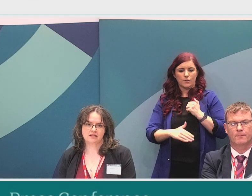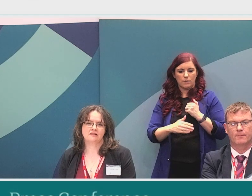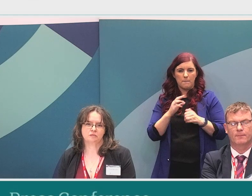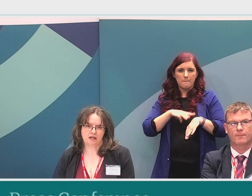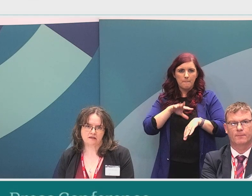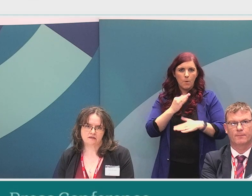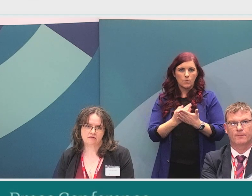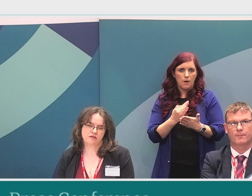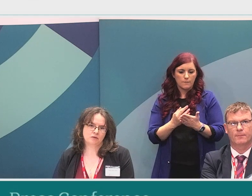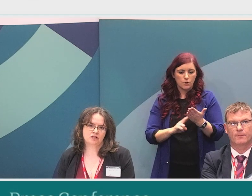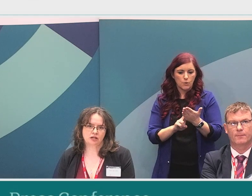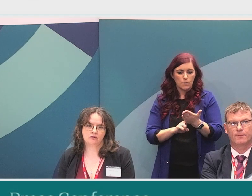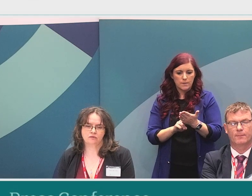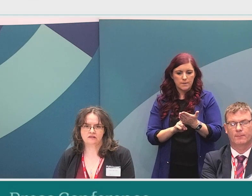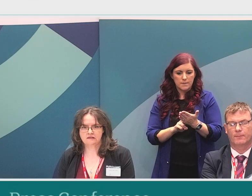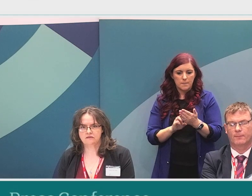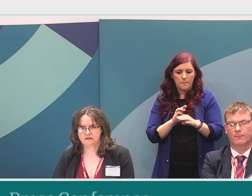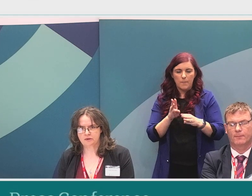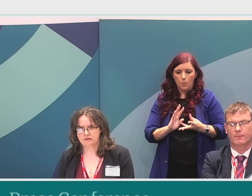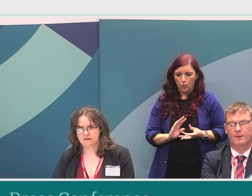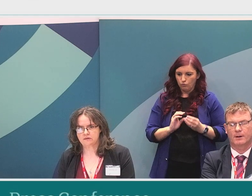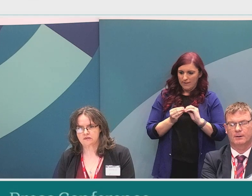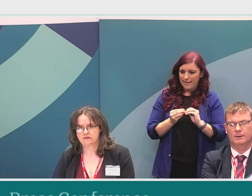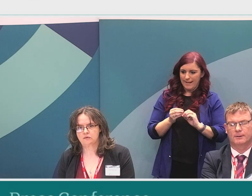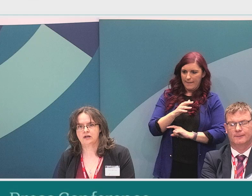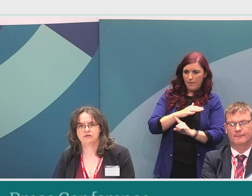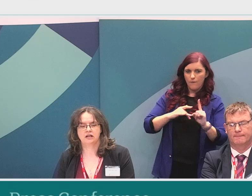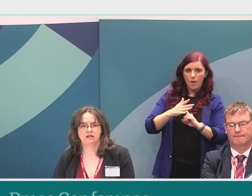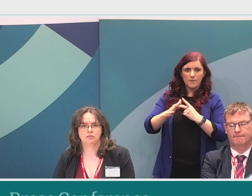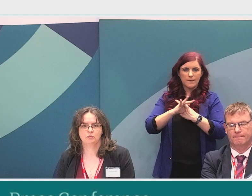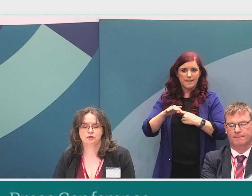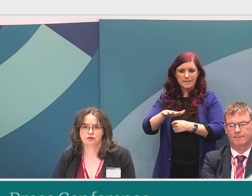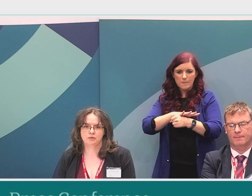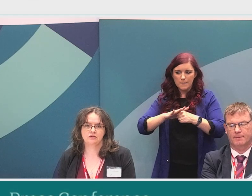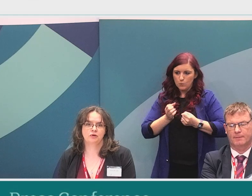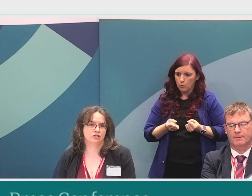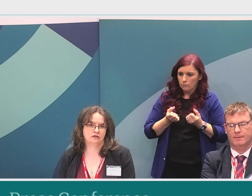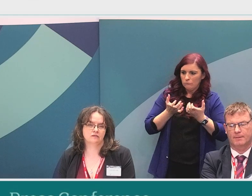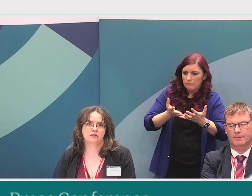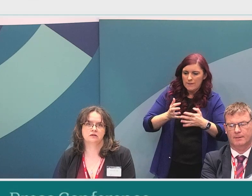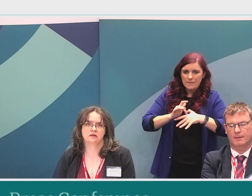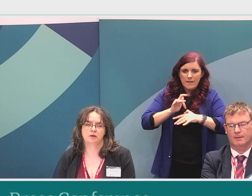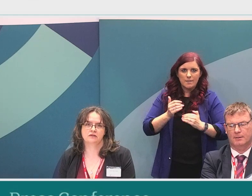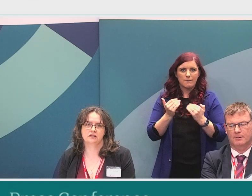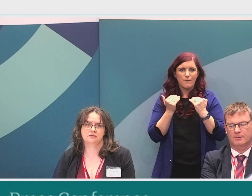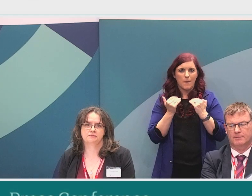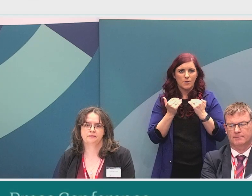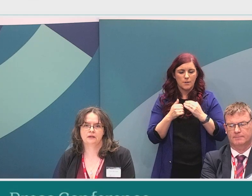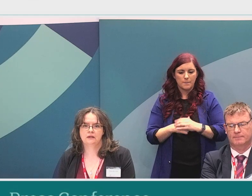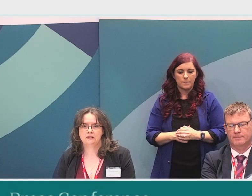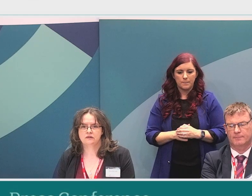environment, that space for someone to share those sensitive experiences with us without any judgment or prejudice within a part of